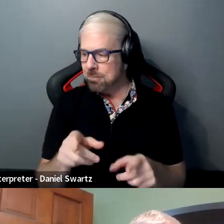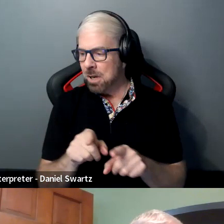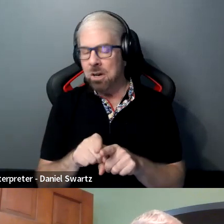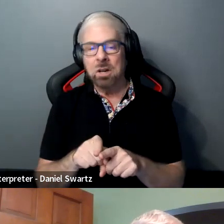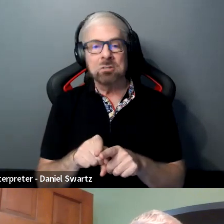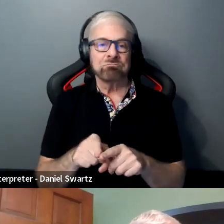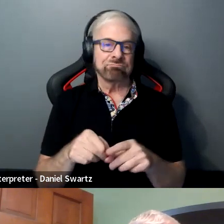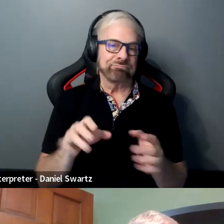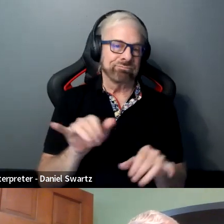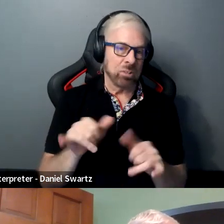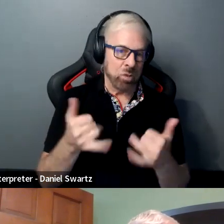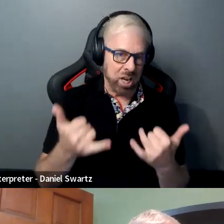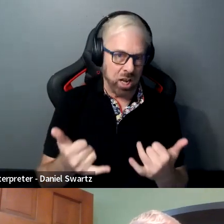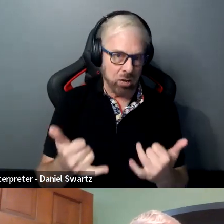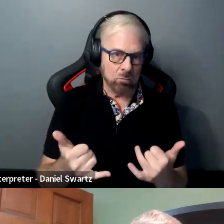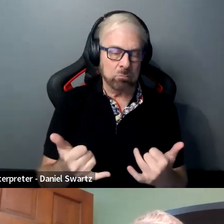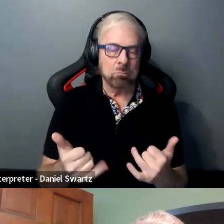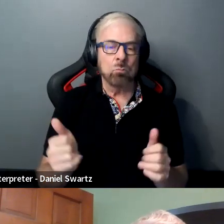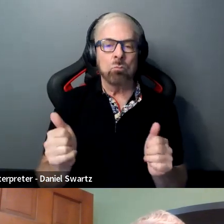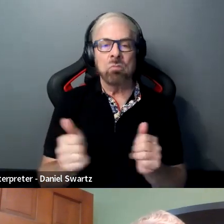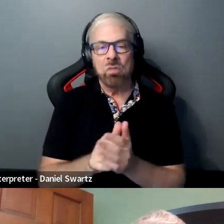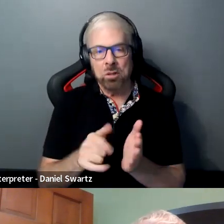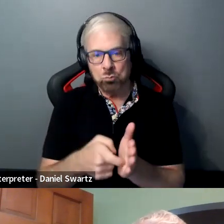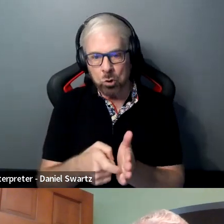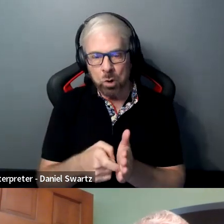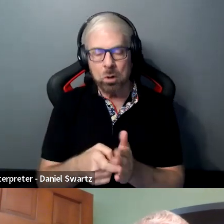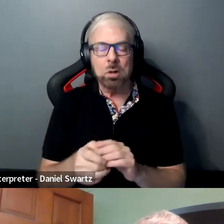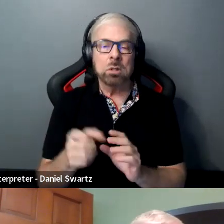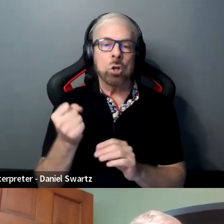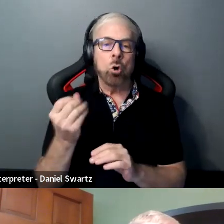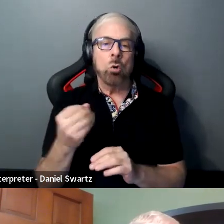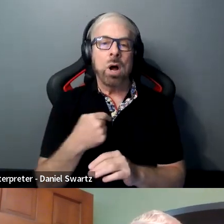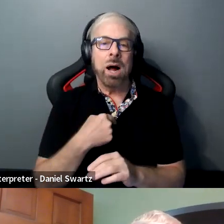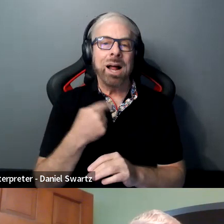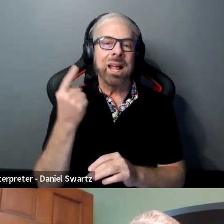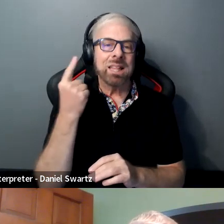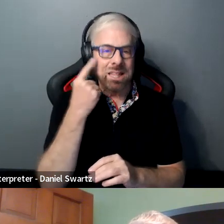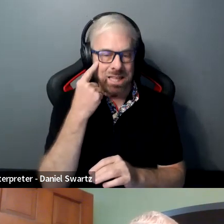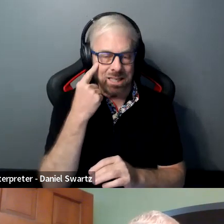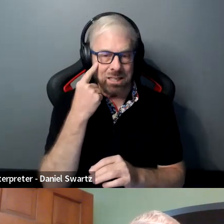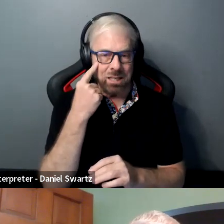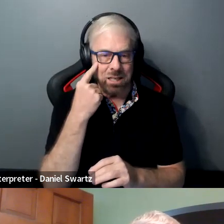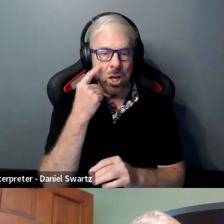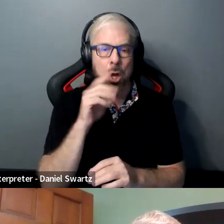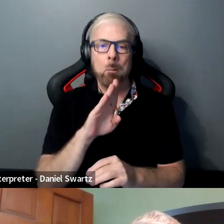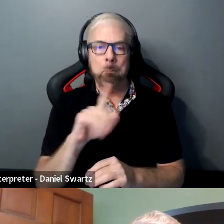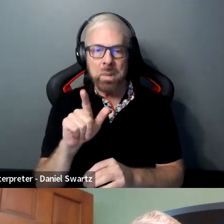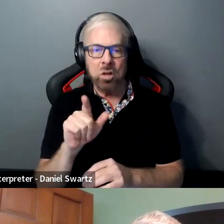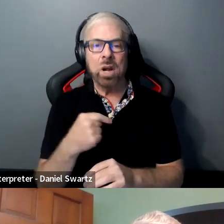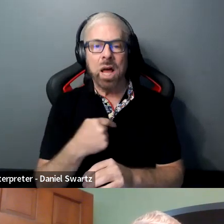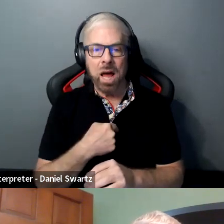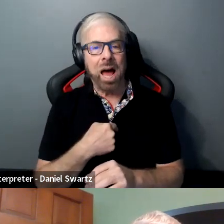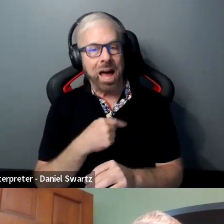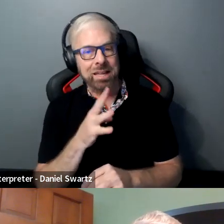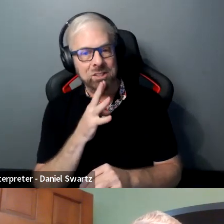it currently is required. So I think Bill and I think I can speak for